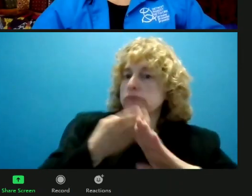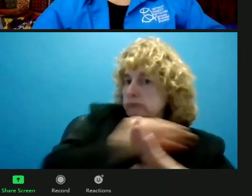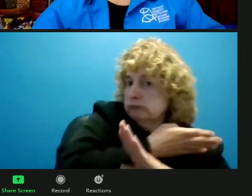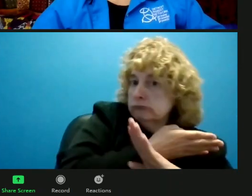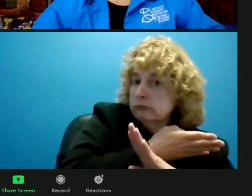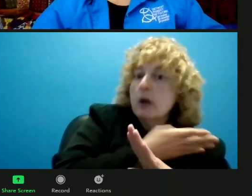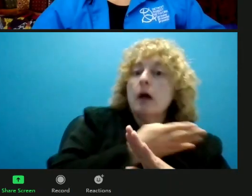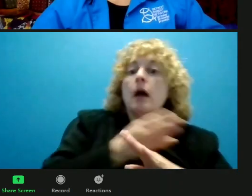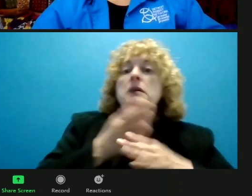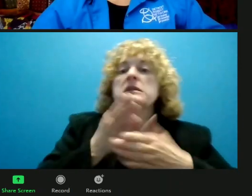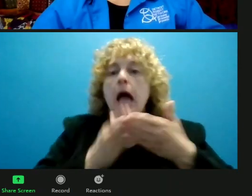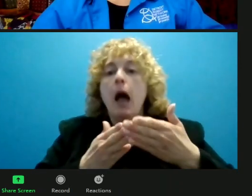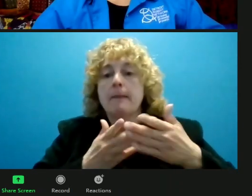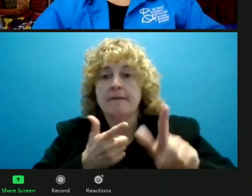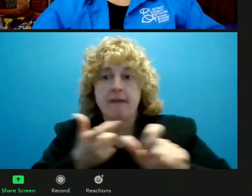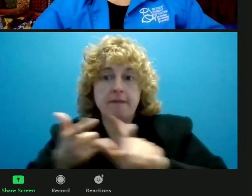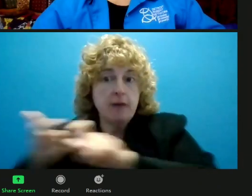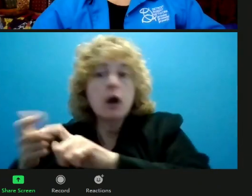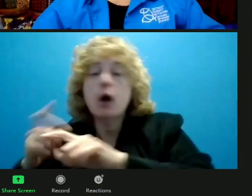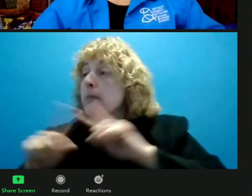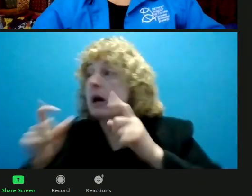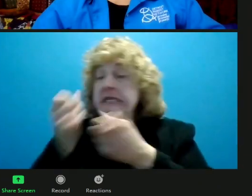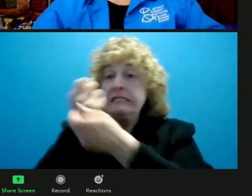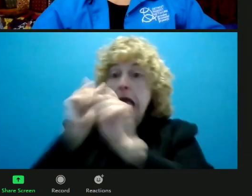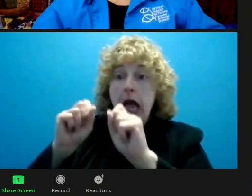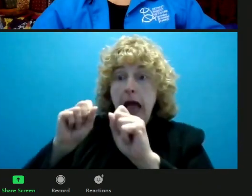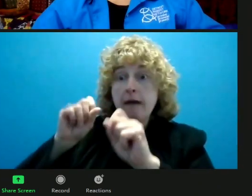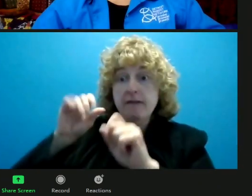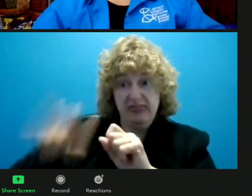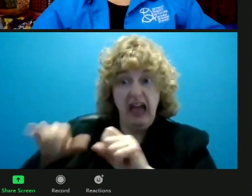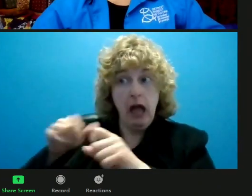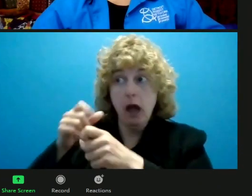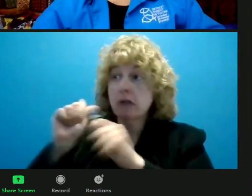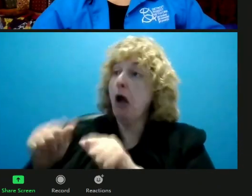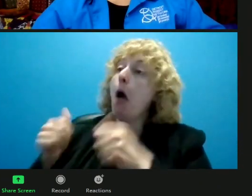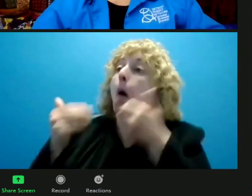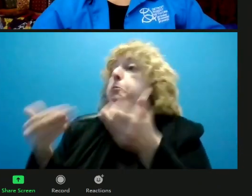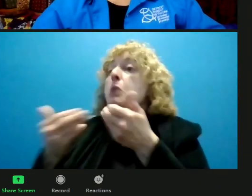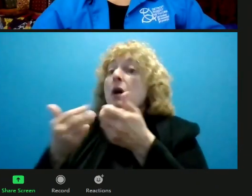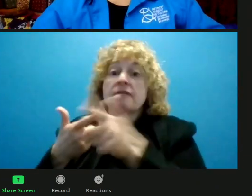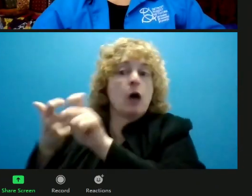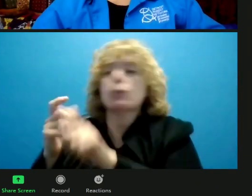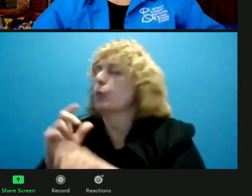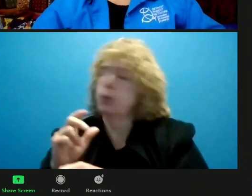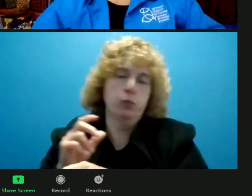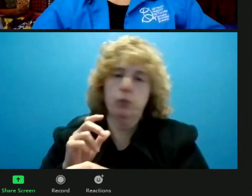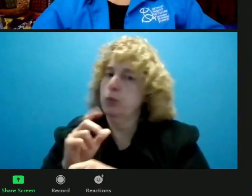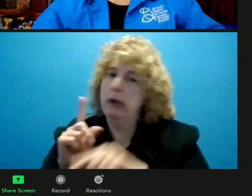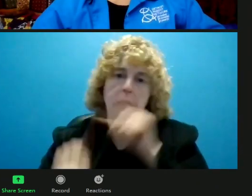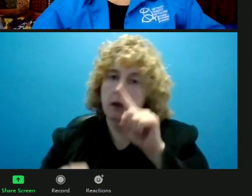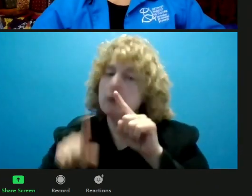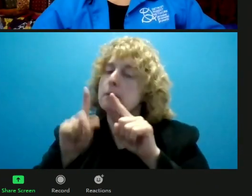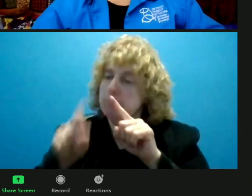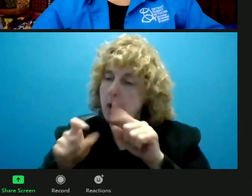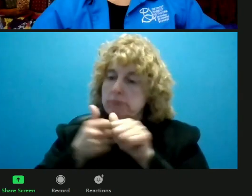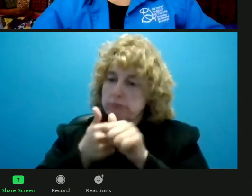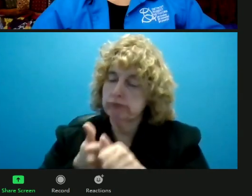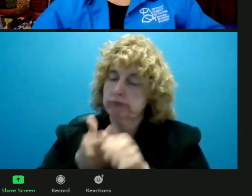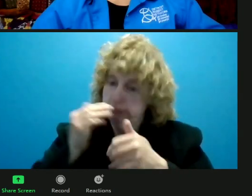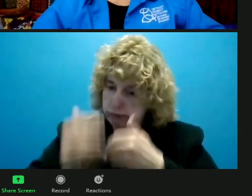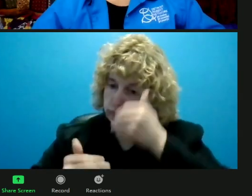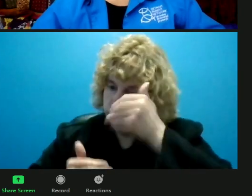cannot, um, take a risk on. They cannot speed up the types of, um, significant, uh, improvement in opportunities for